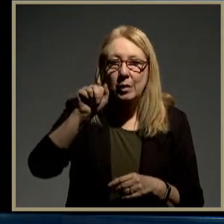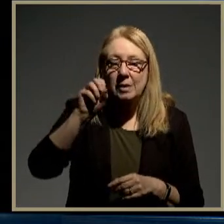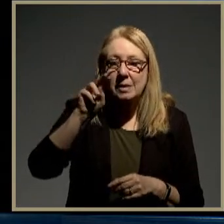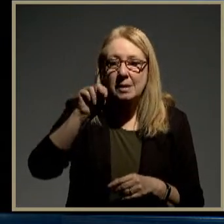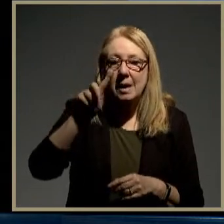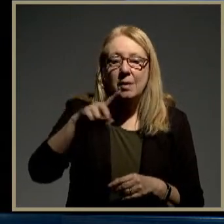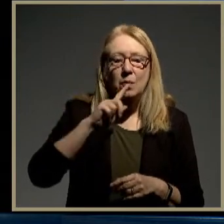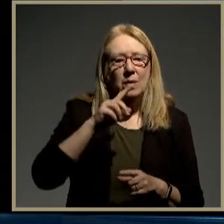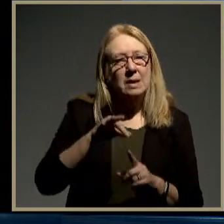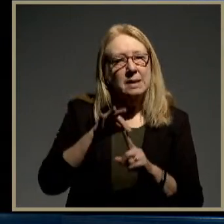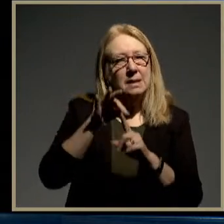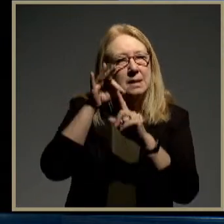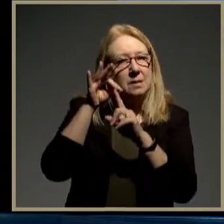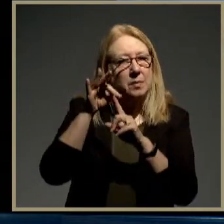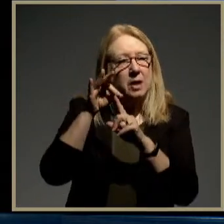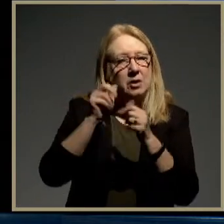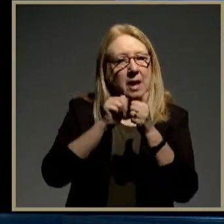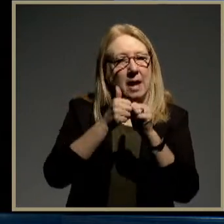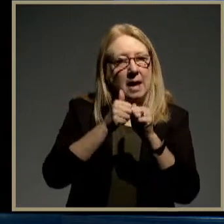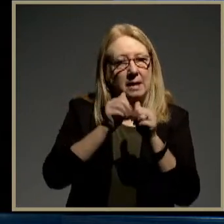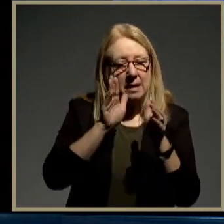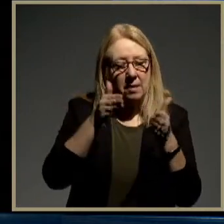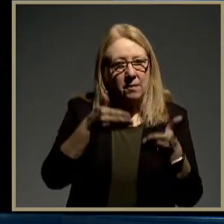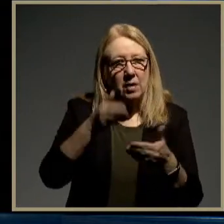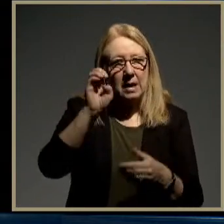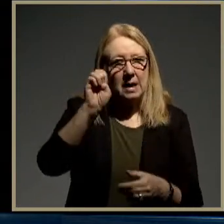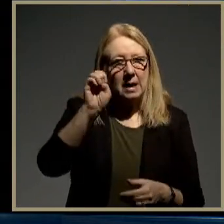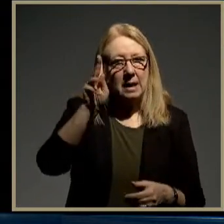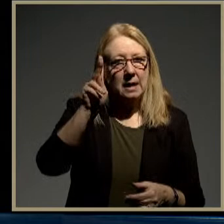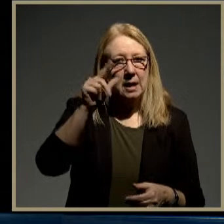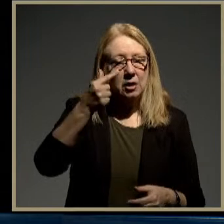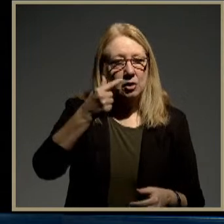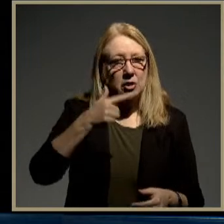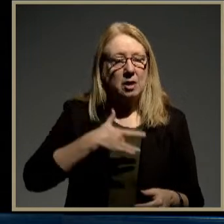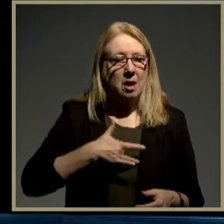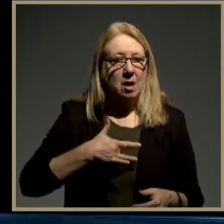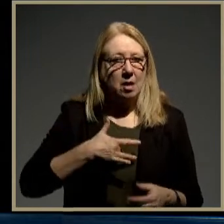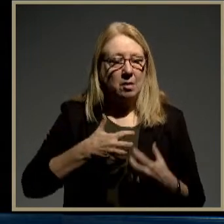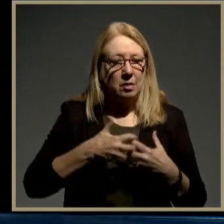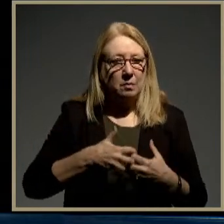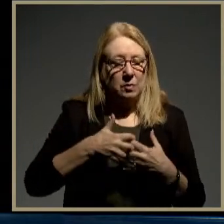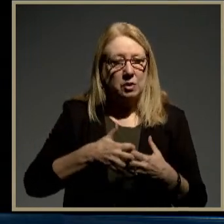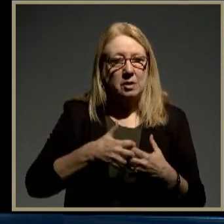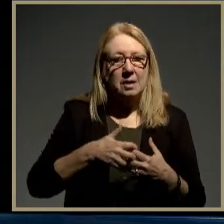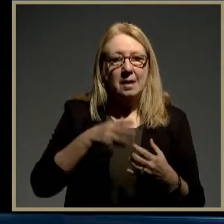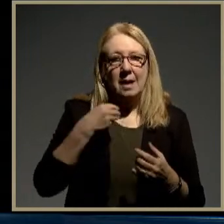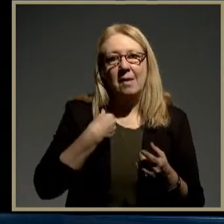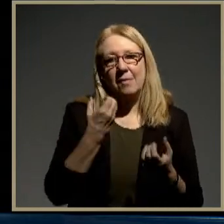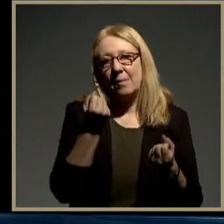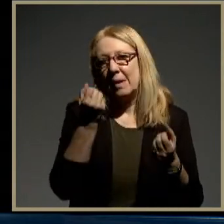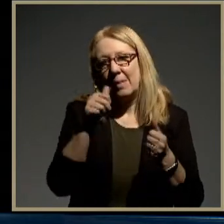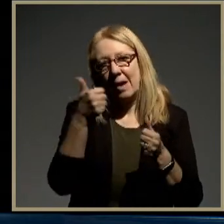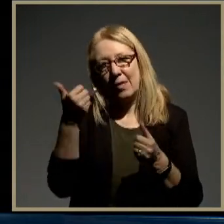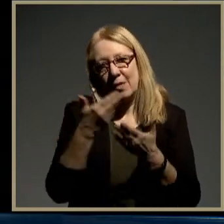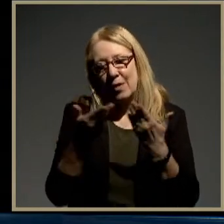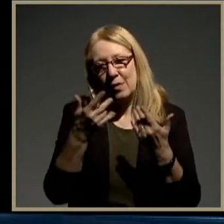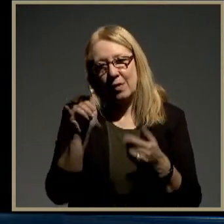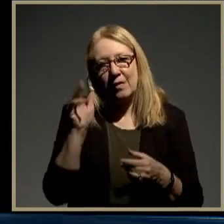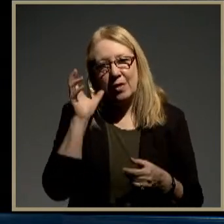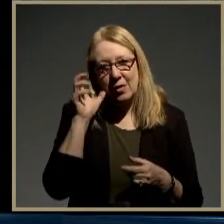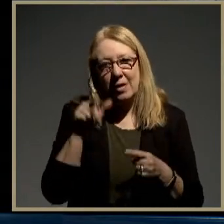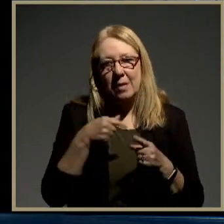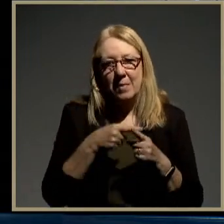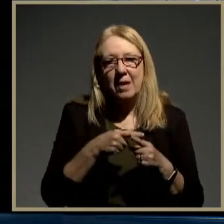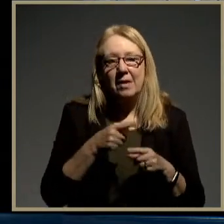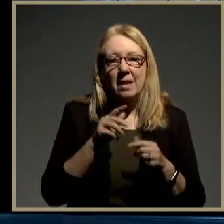very special athlete-focused EKG machine. And of course, there's all the whiz-bang stuff that you've heard about already in the